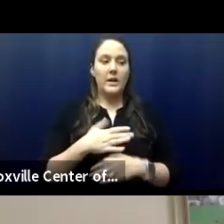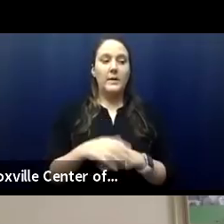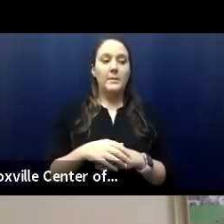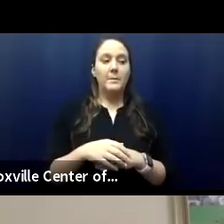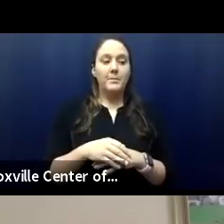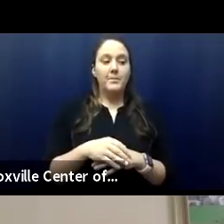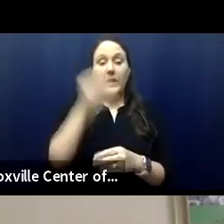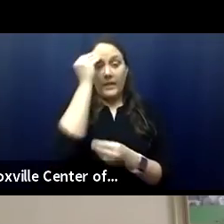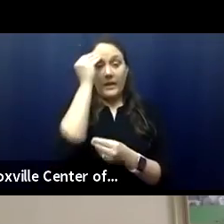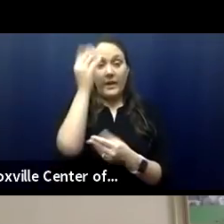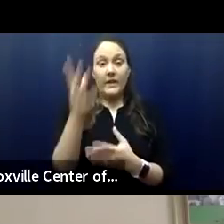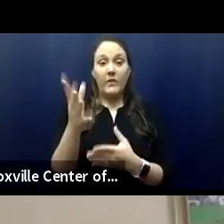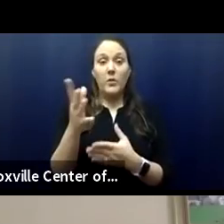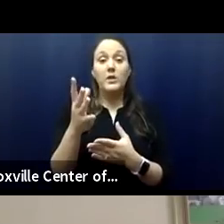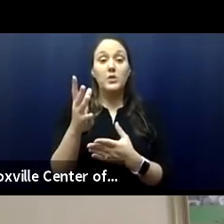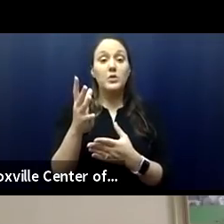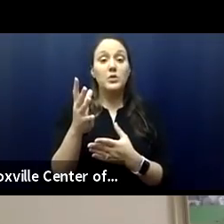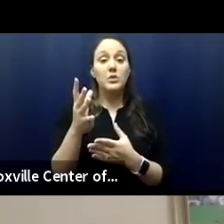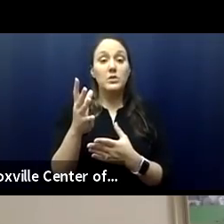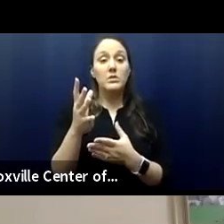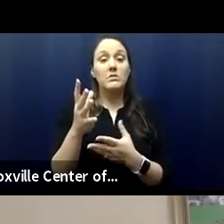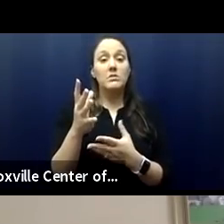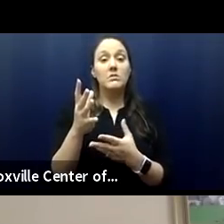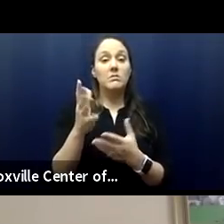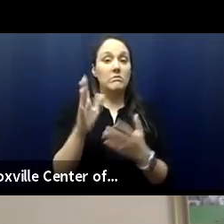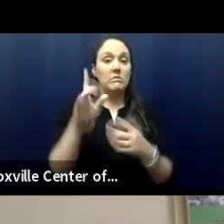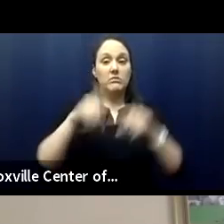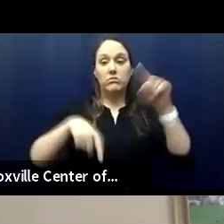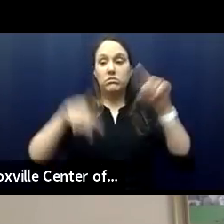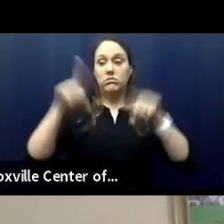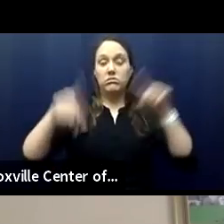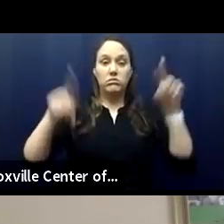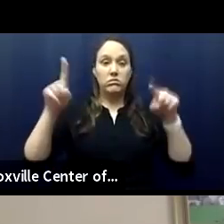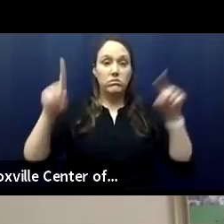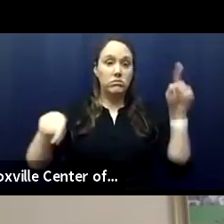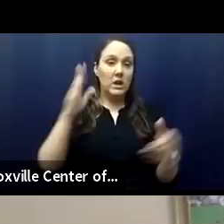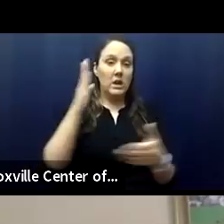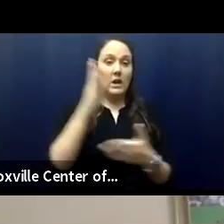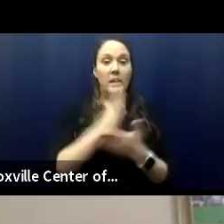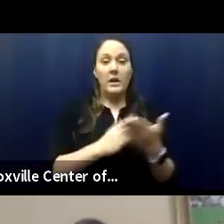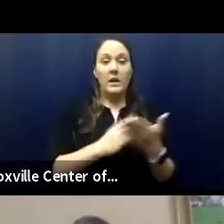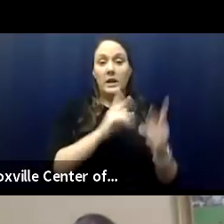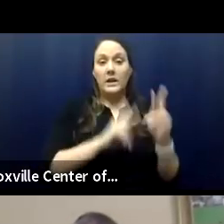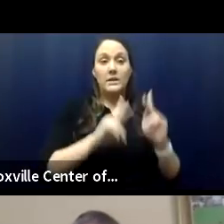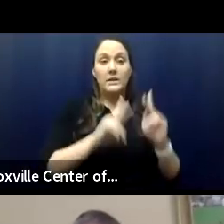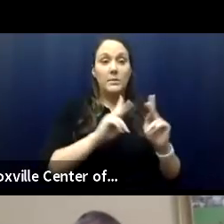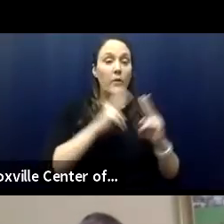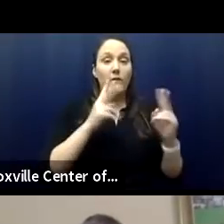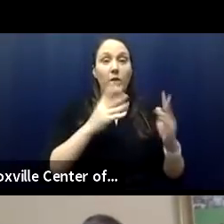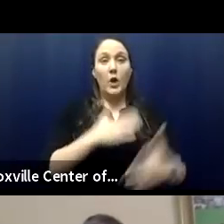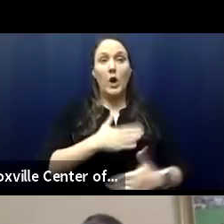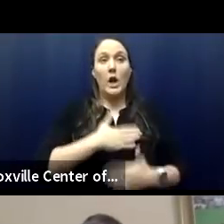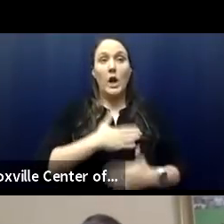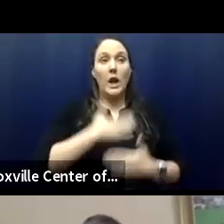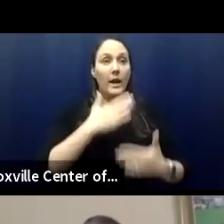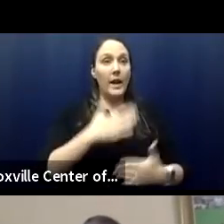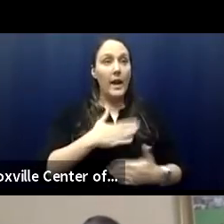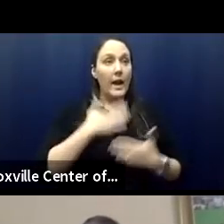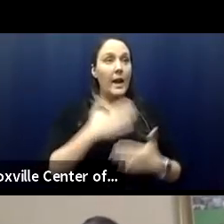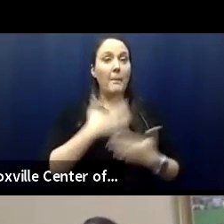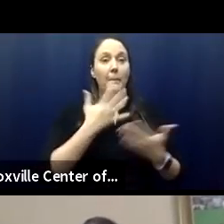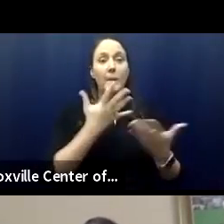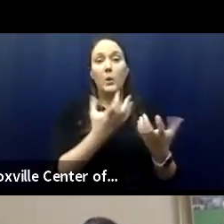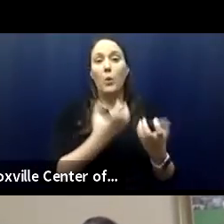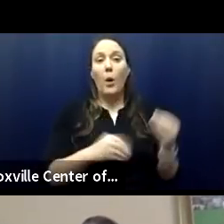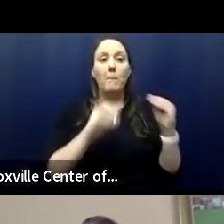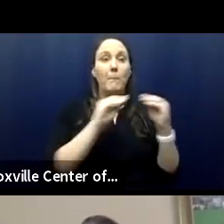information is in a way all over the place. There's some people just really very happy that this is being done, want us to do more. Other